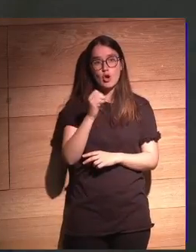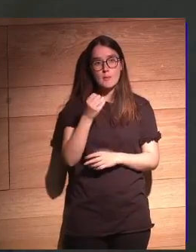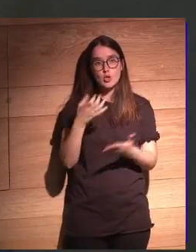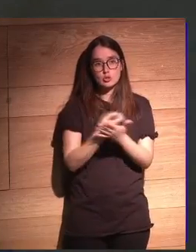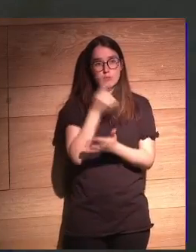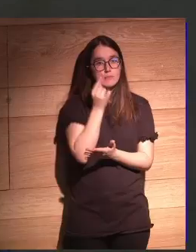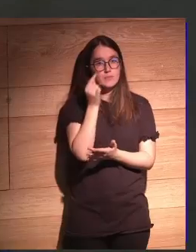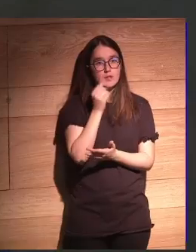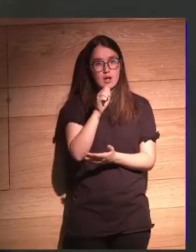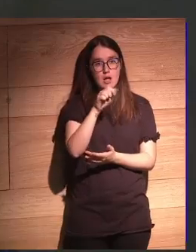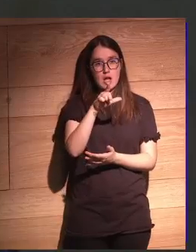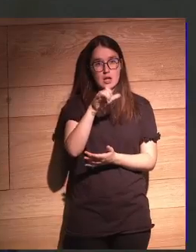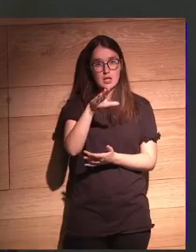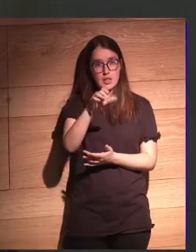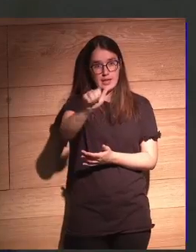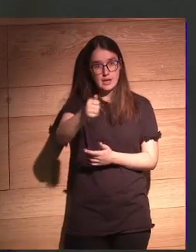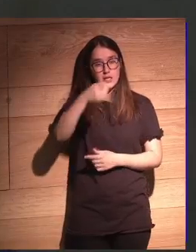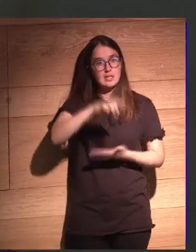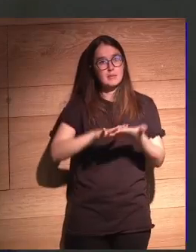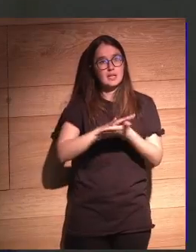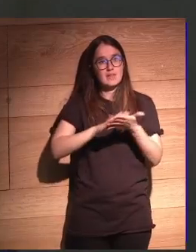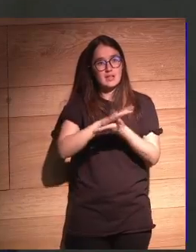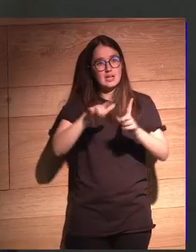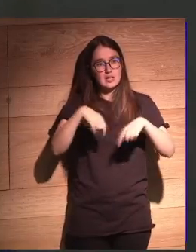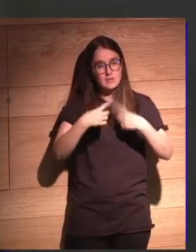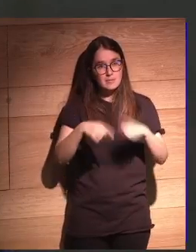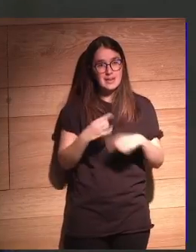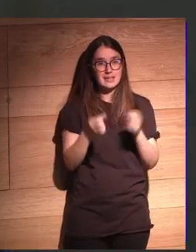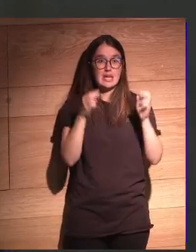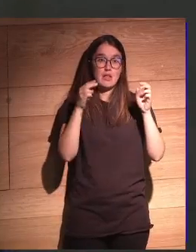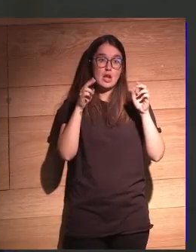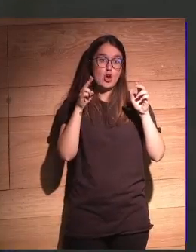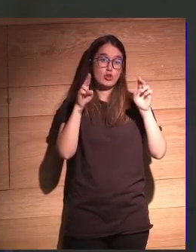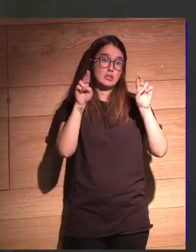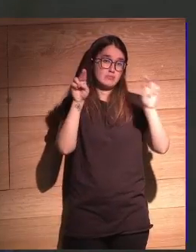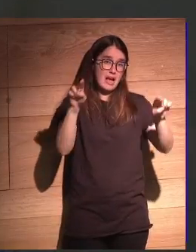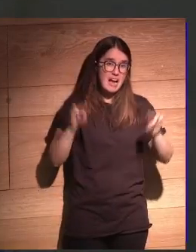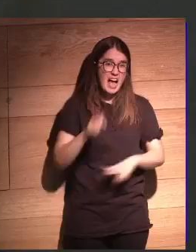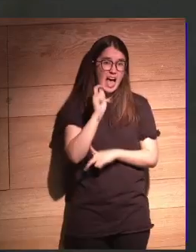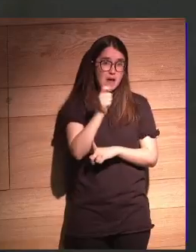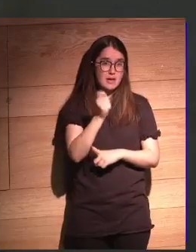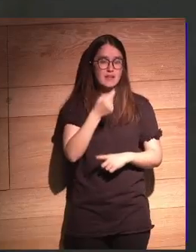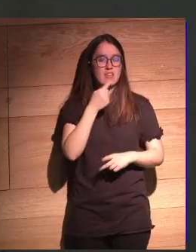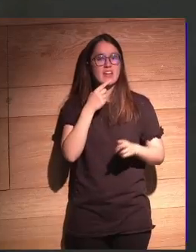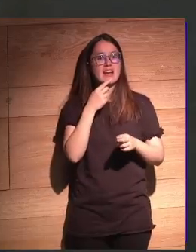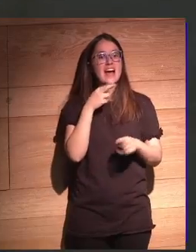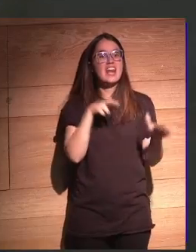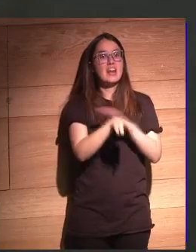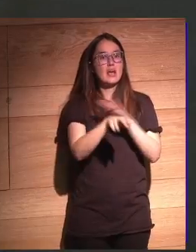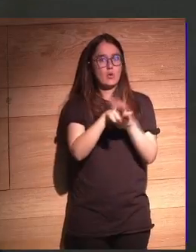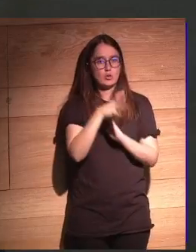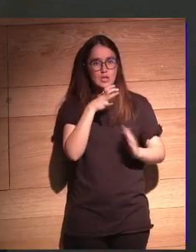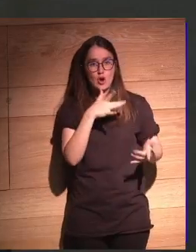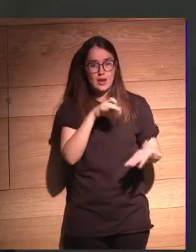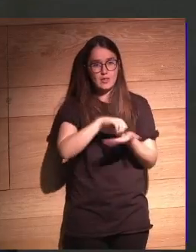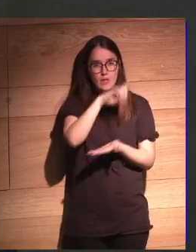from taking such a radical action. It tells us also about families and the